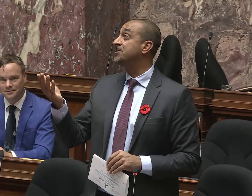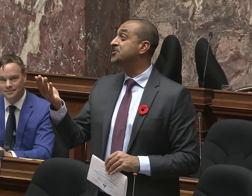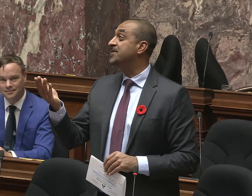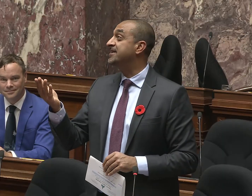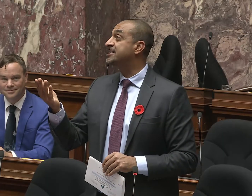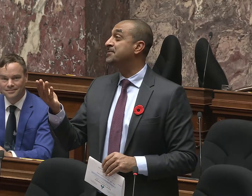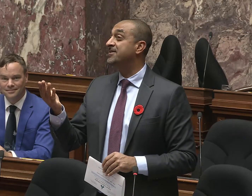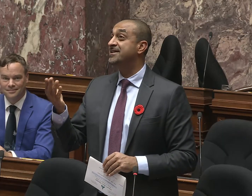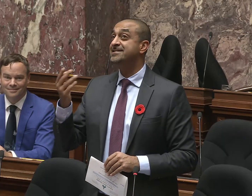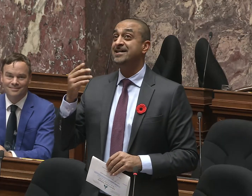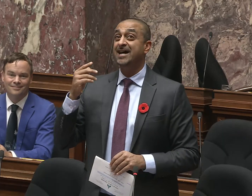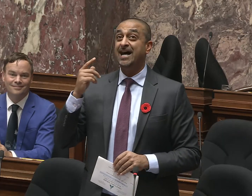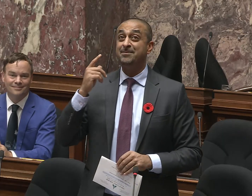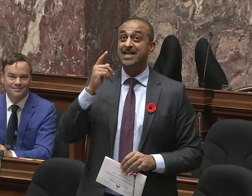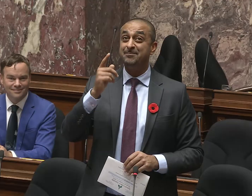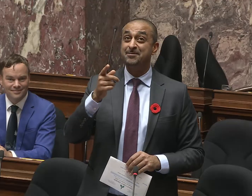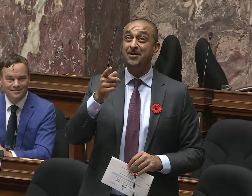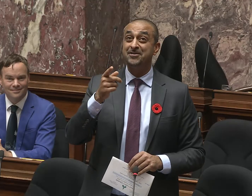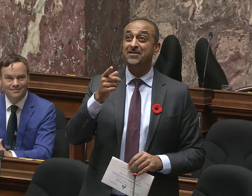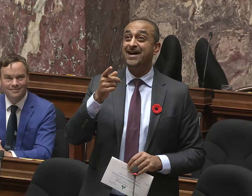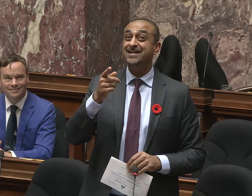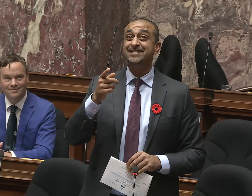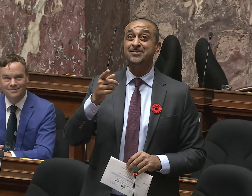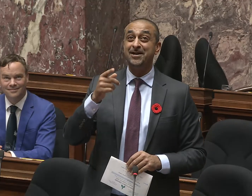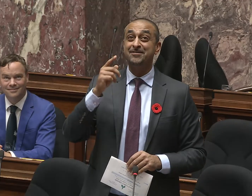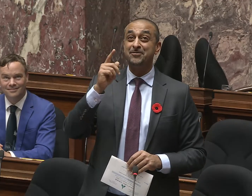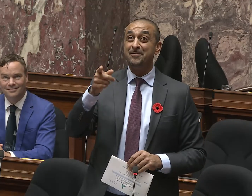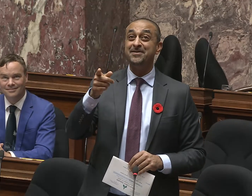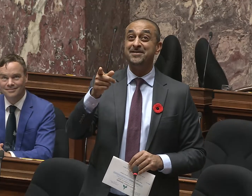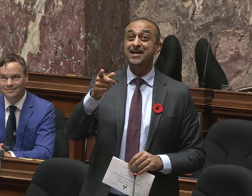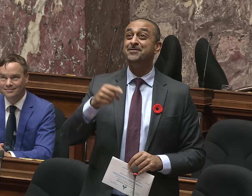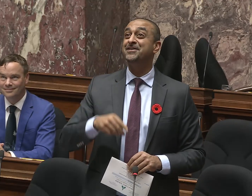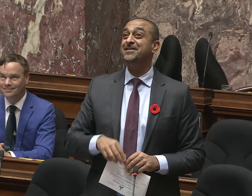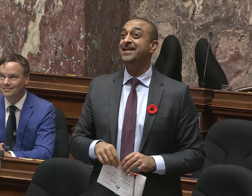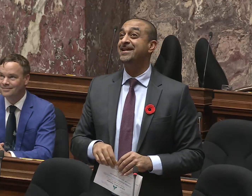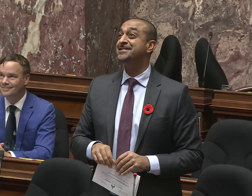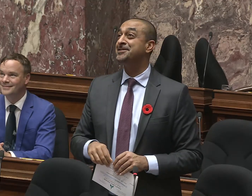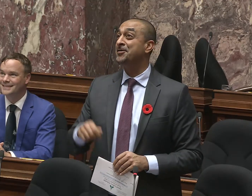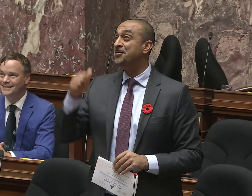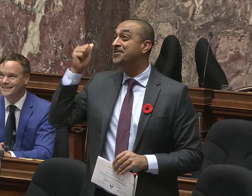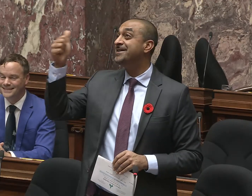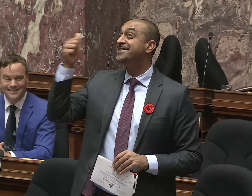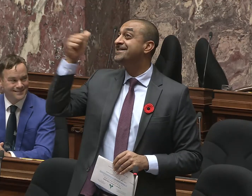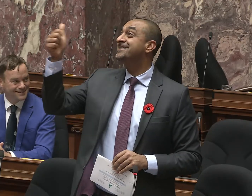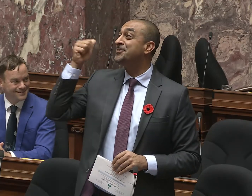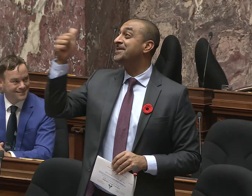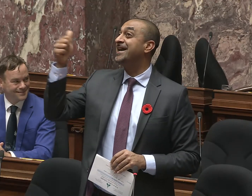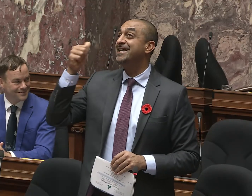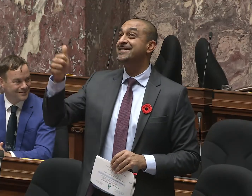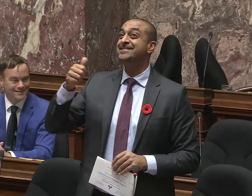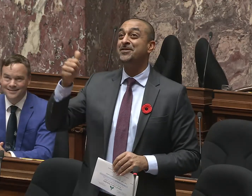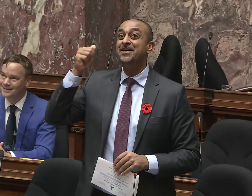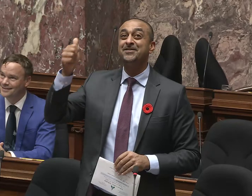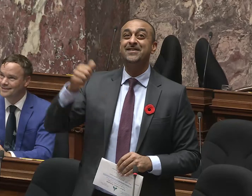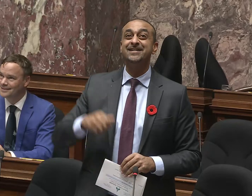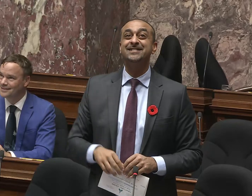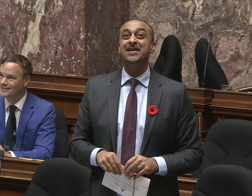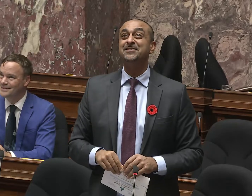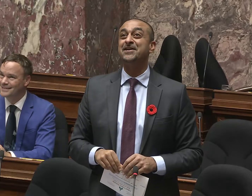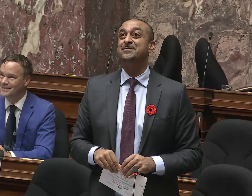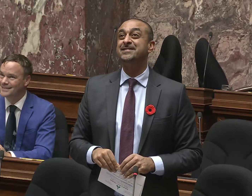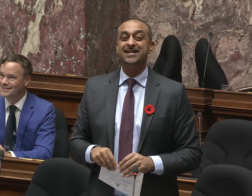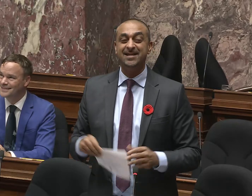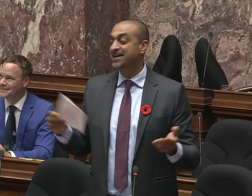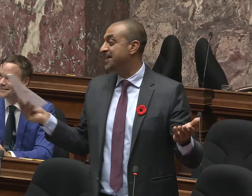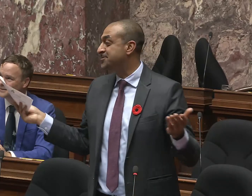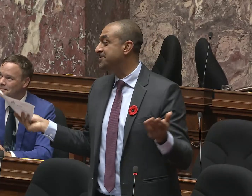hope you enjoy the experience. I'm a Lambert Park grad, so I grew up in your neighborhood, and so go Lions, go Hillcrest. Thanks